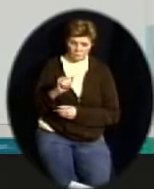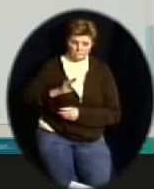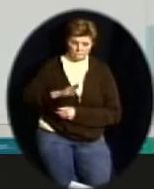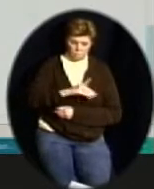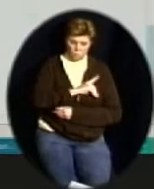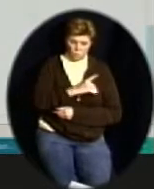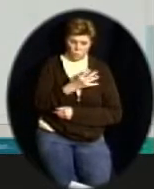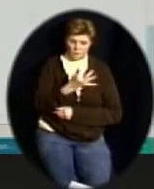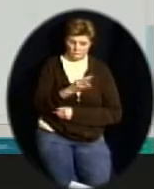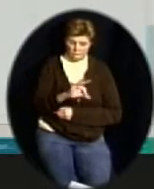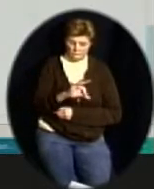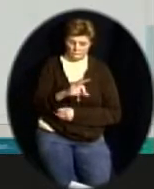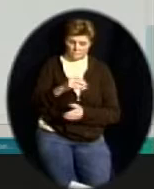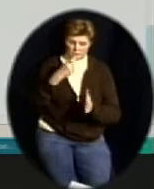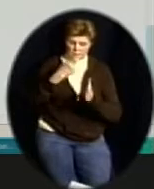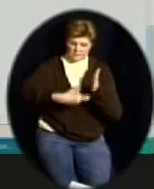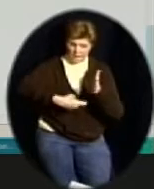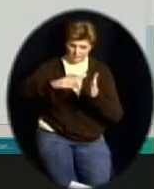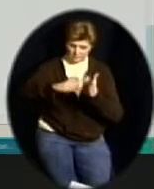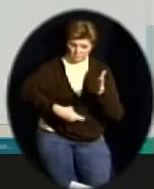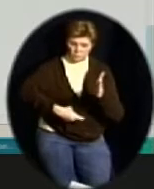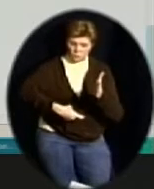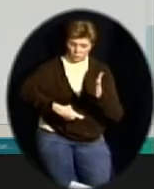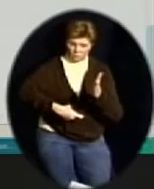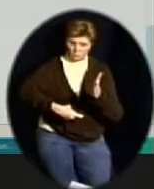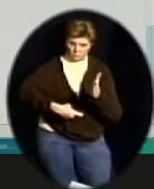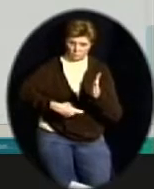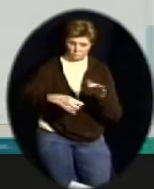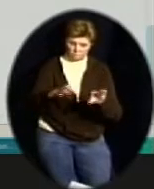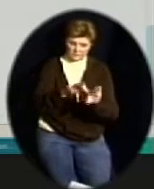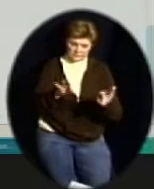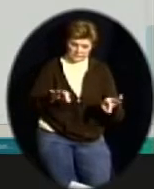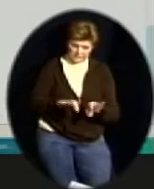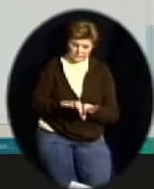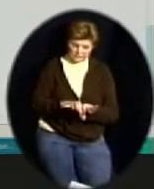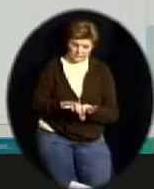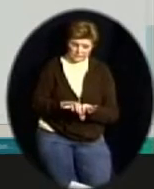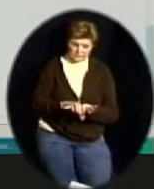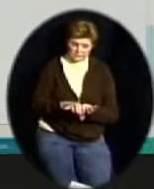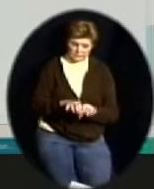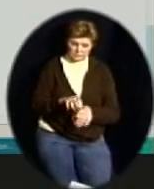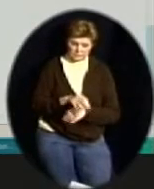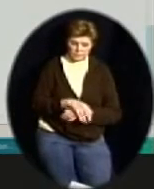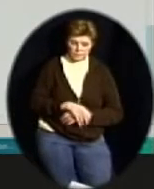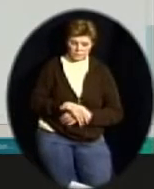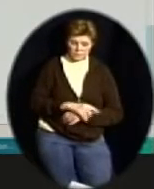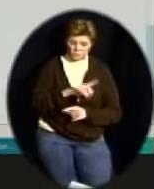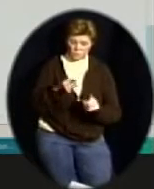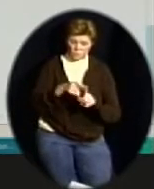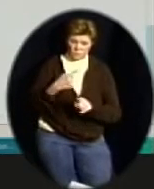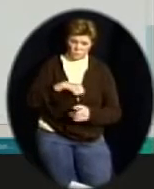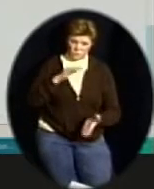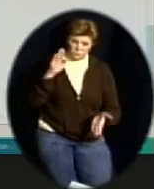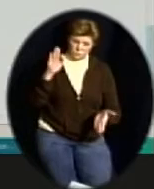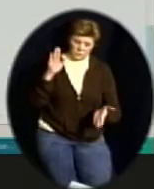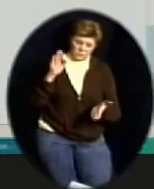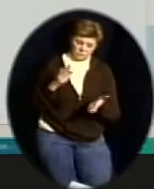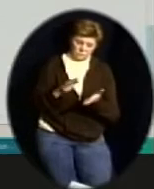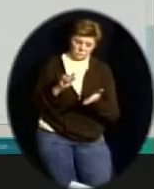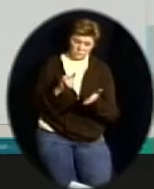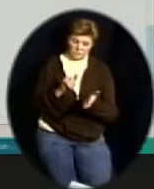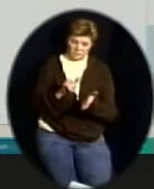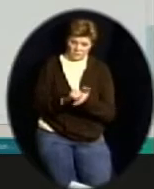new operating funds for new facilities. By reducing that levy, we in essence would use up some